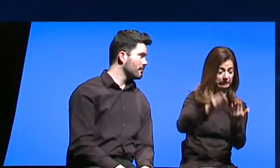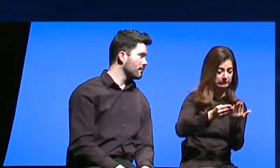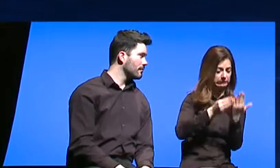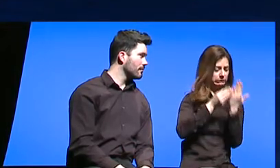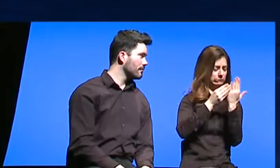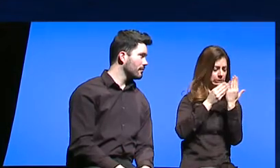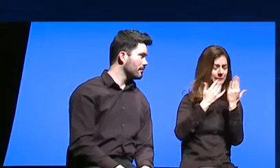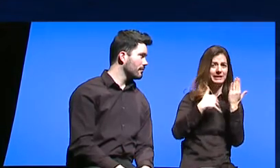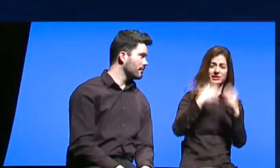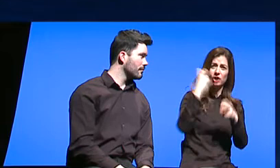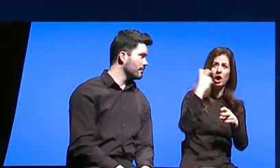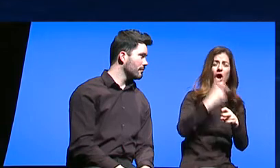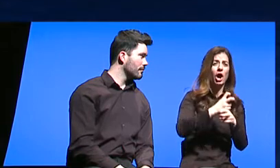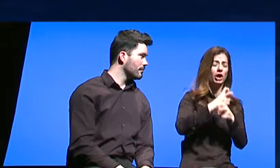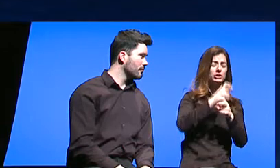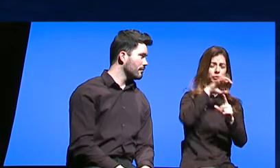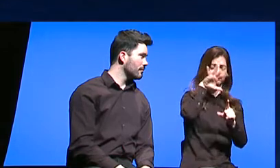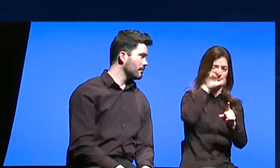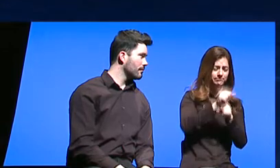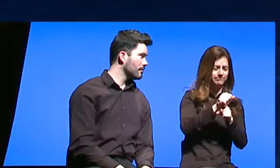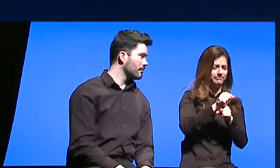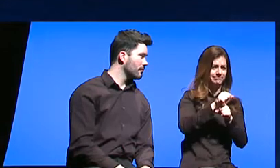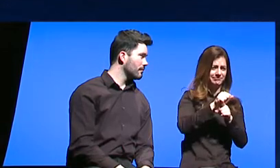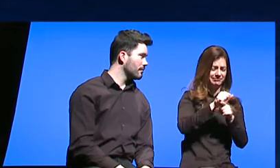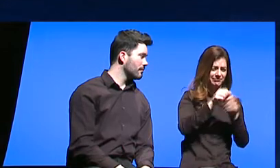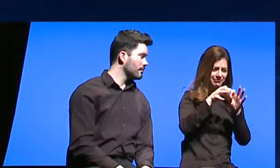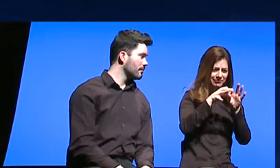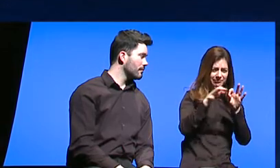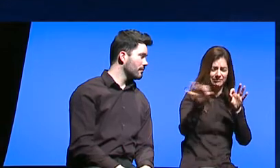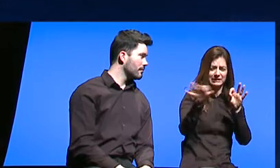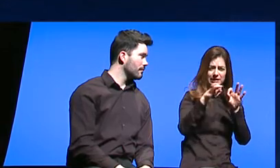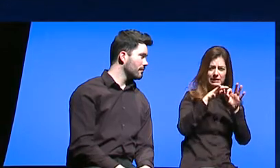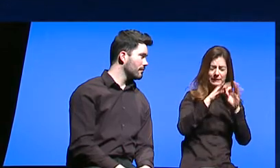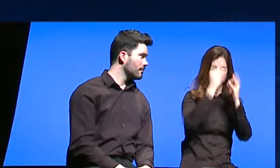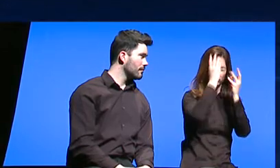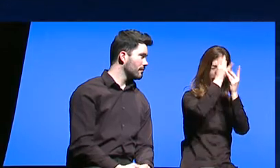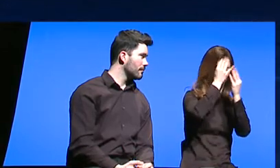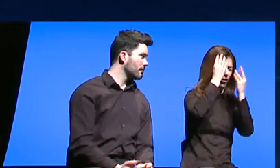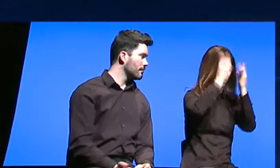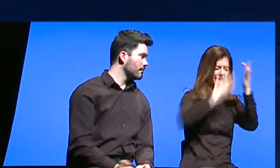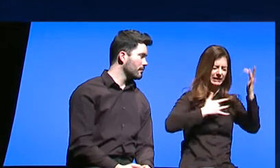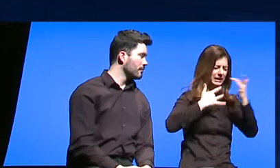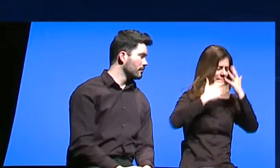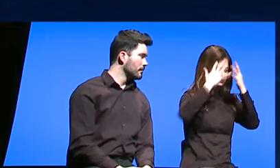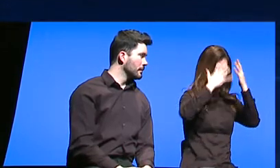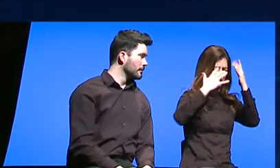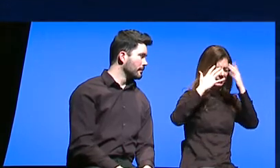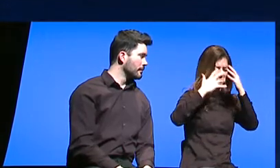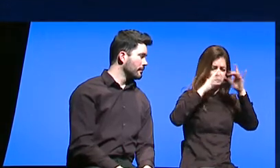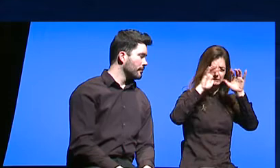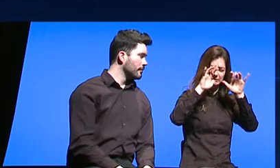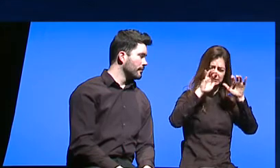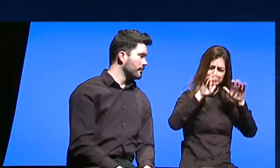is the moment right now. Having to formulate your thoughts is very, very difficult. But